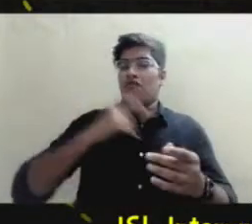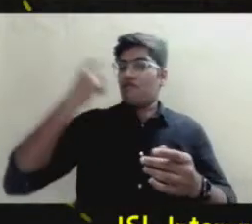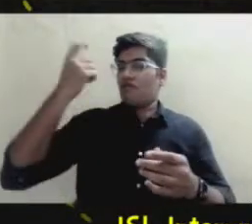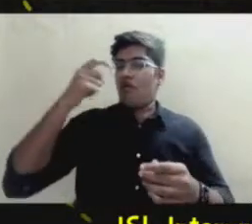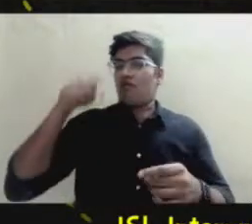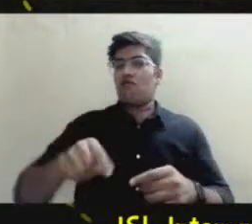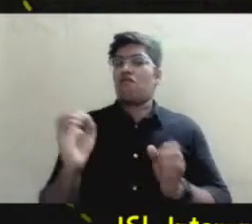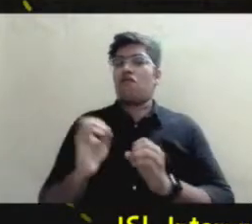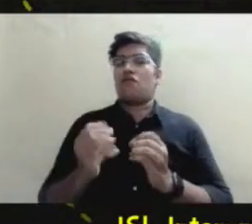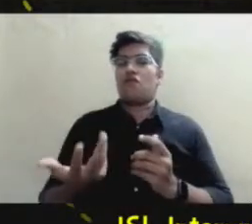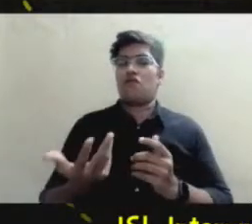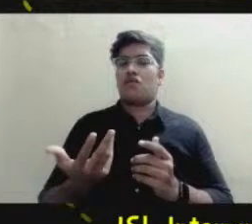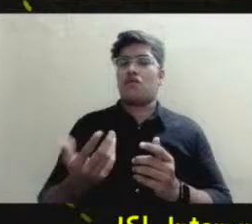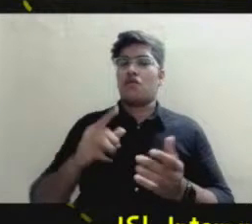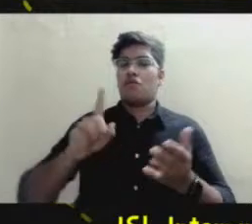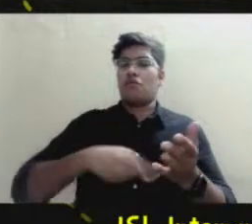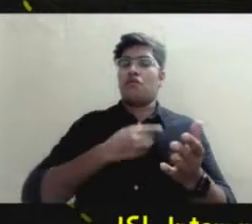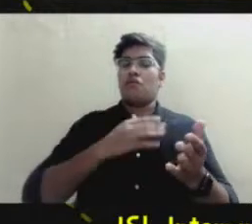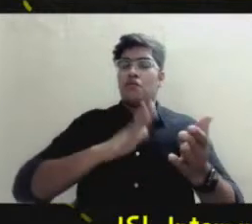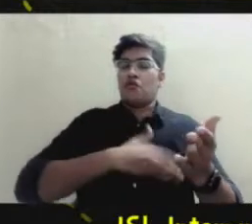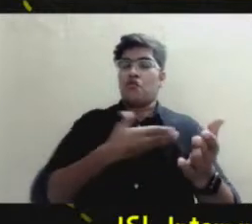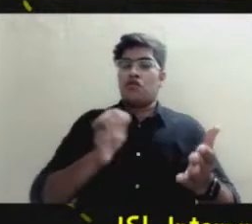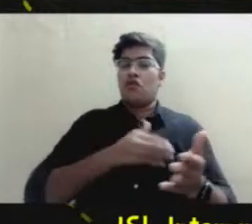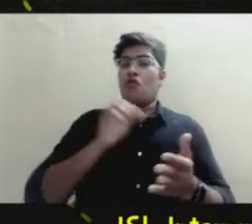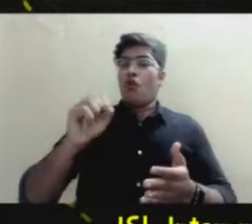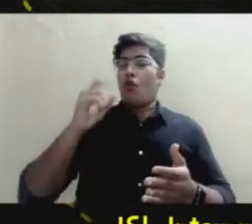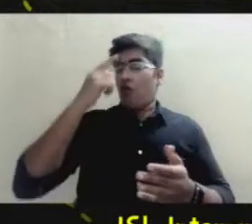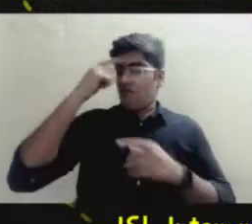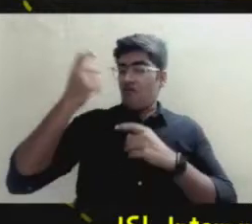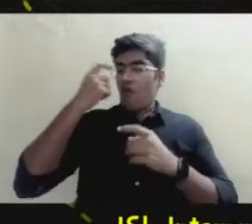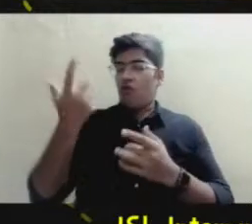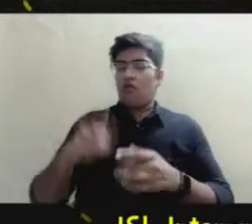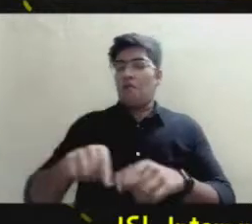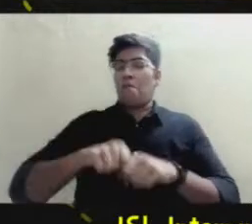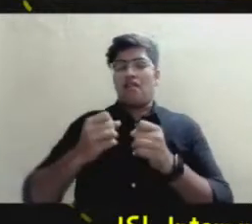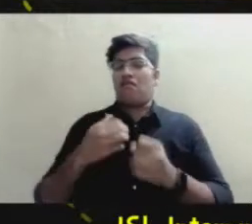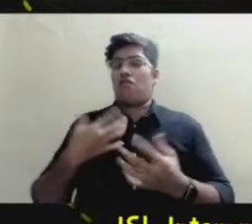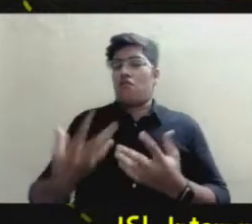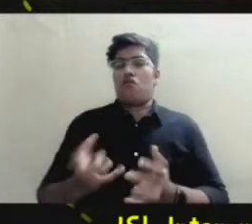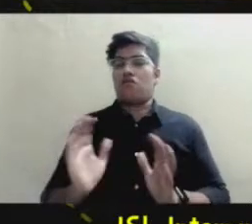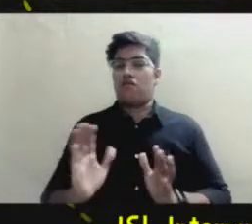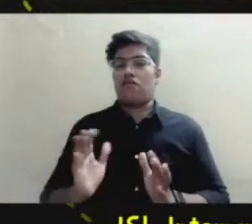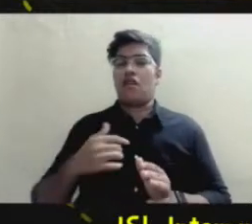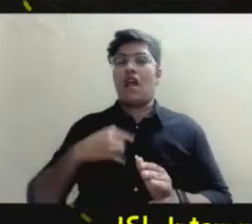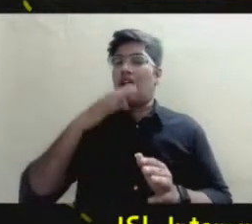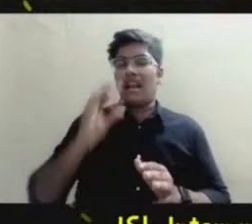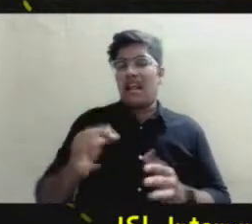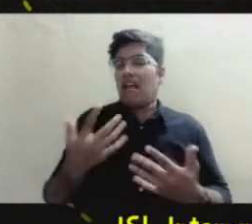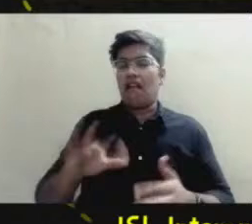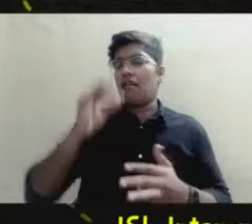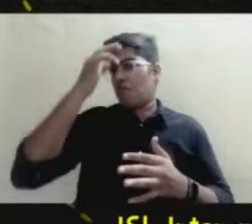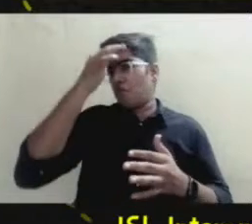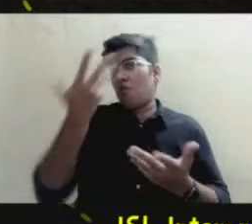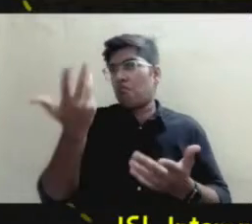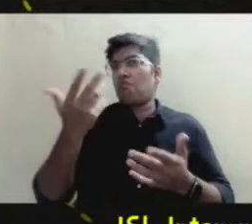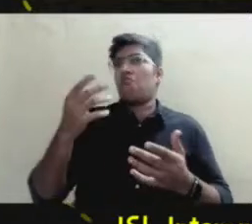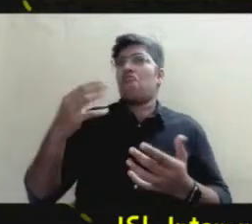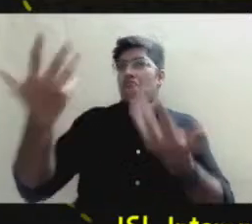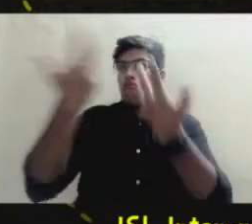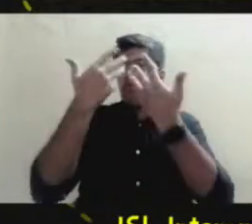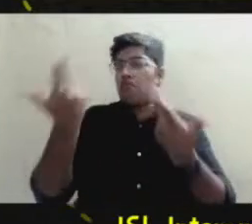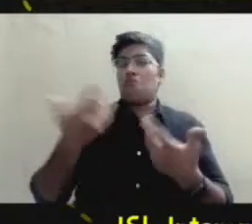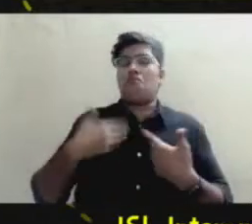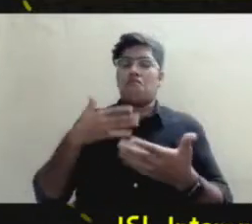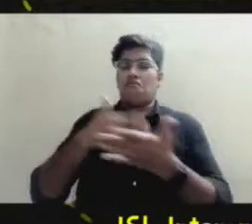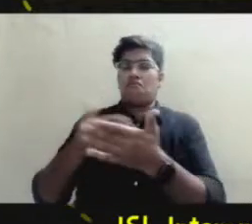musical journey that one takes during a performance. So I haven't really faced any hostility of that